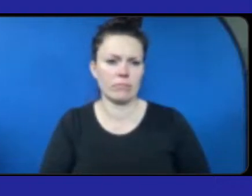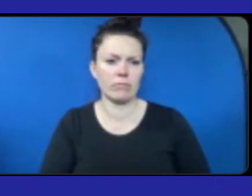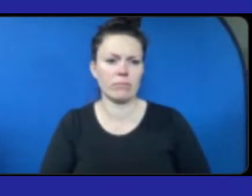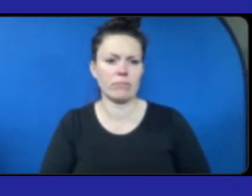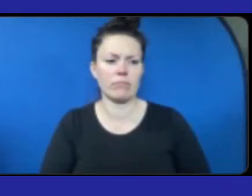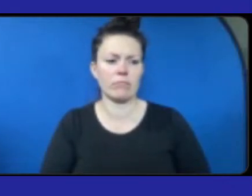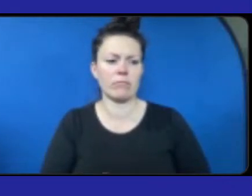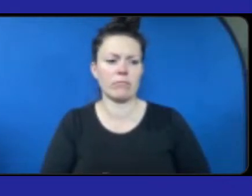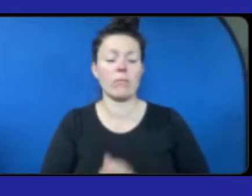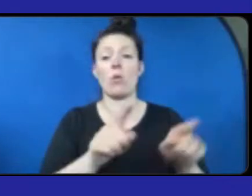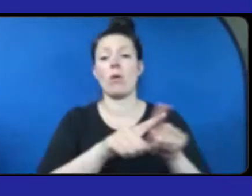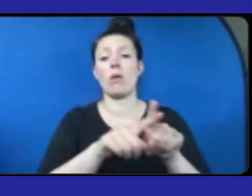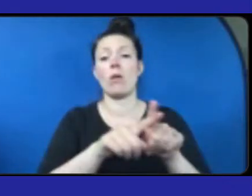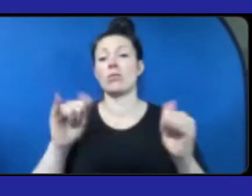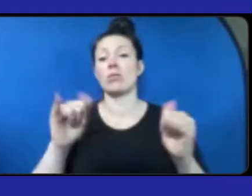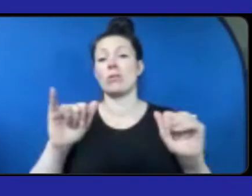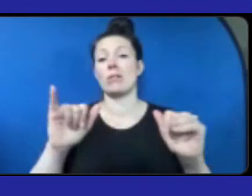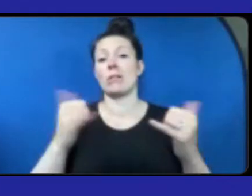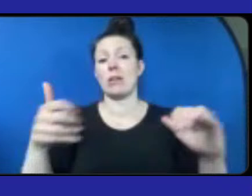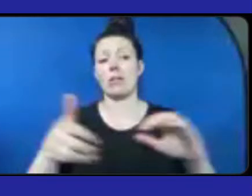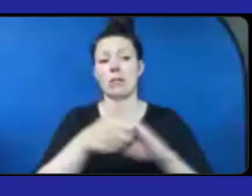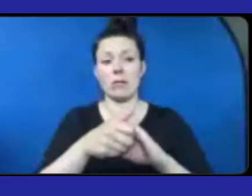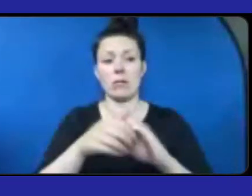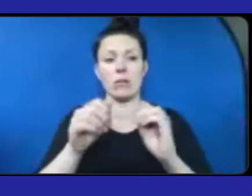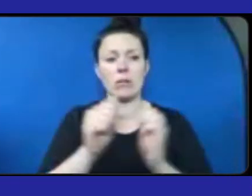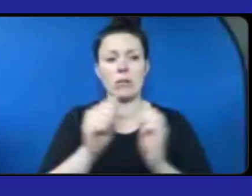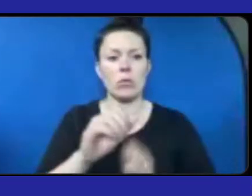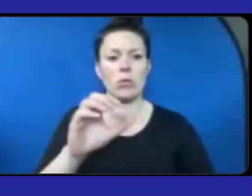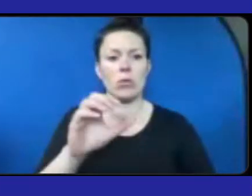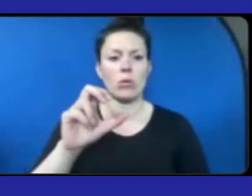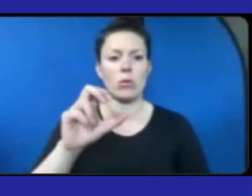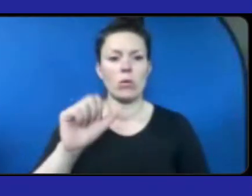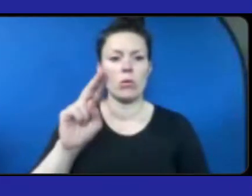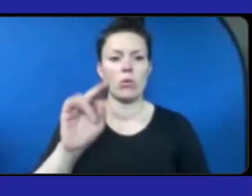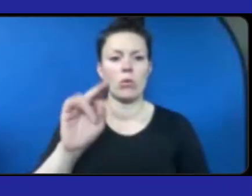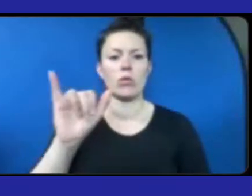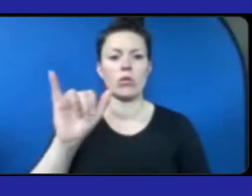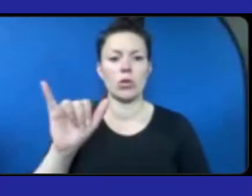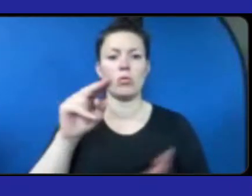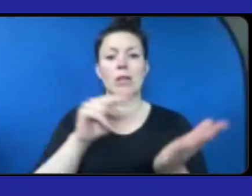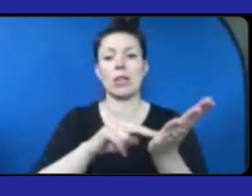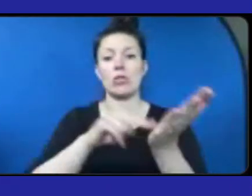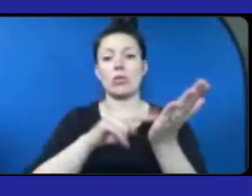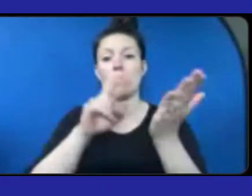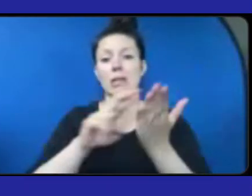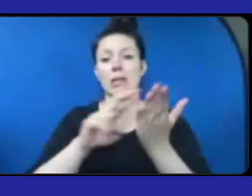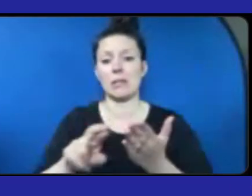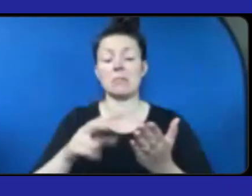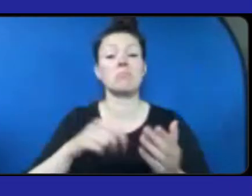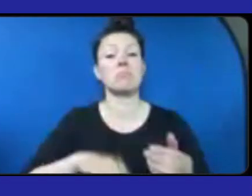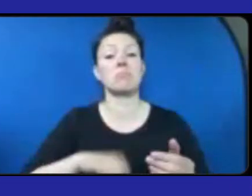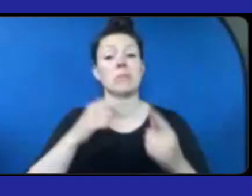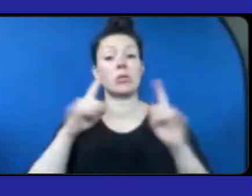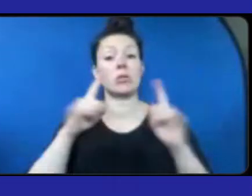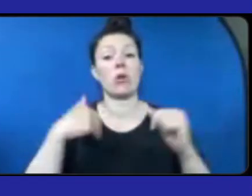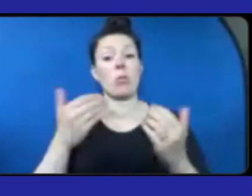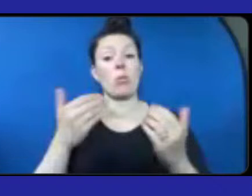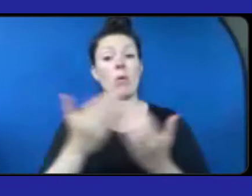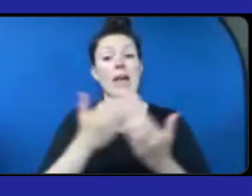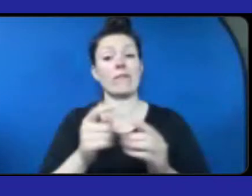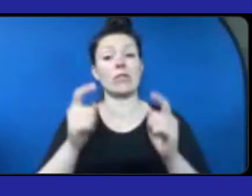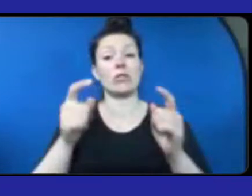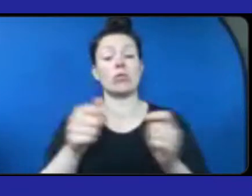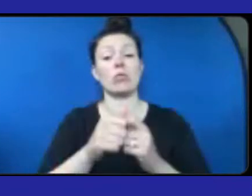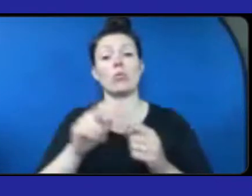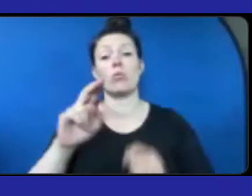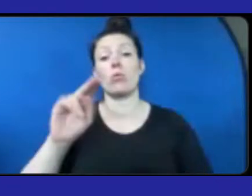We also are now partnering with CUNY for nursing research. I'm very proud to say that we have kicked off a new grant with